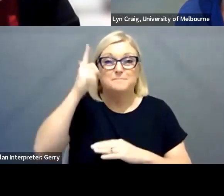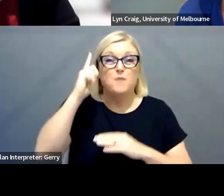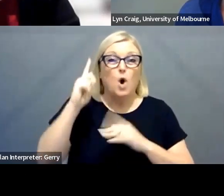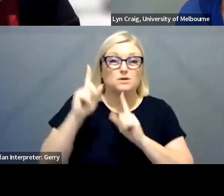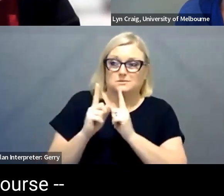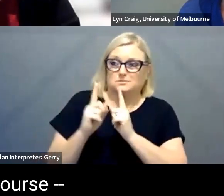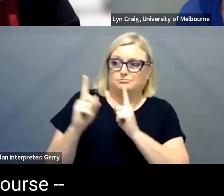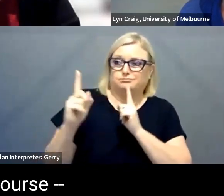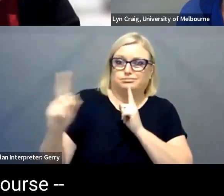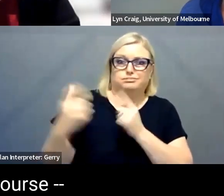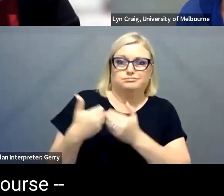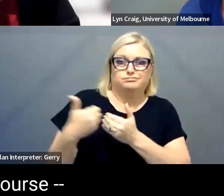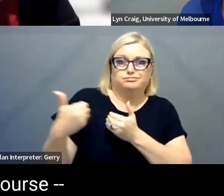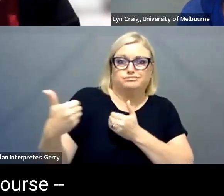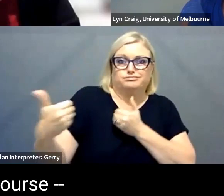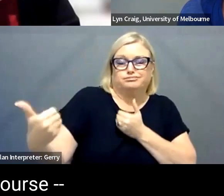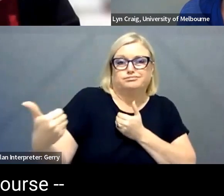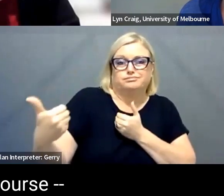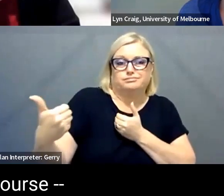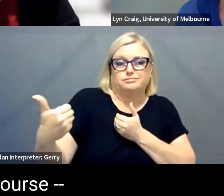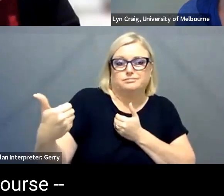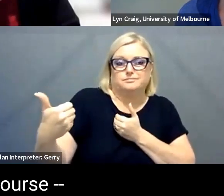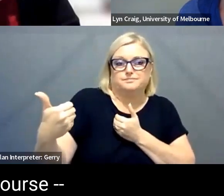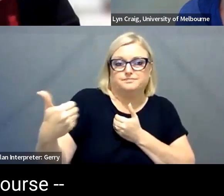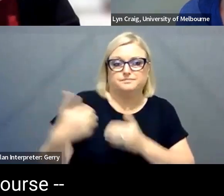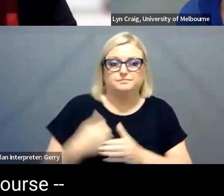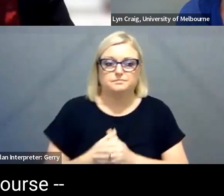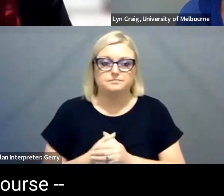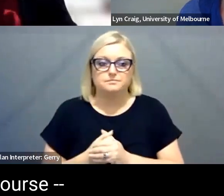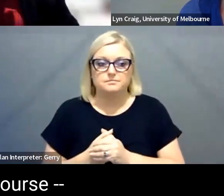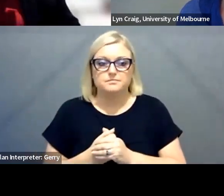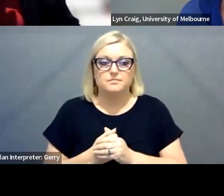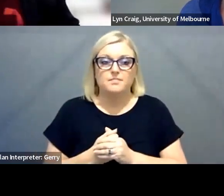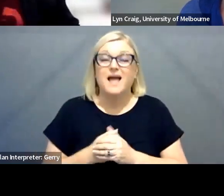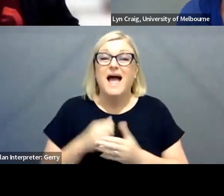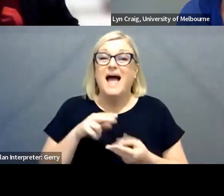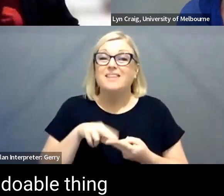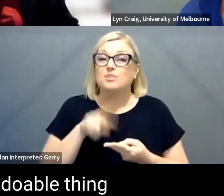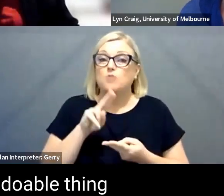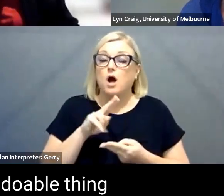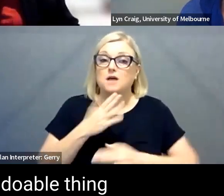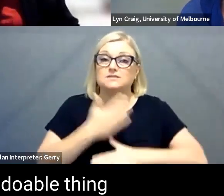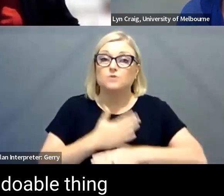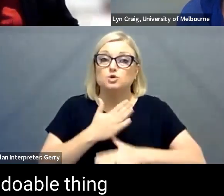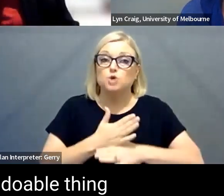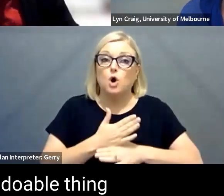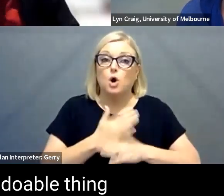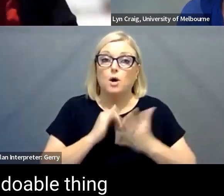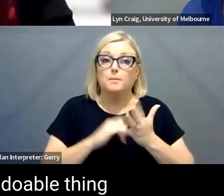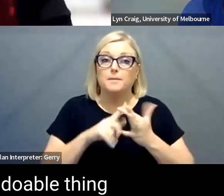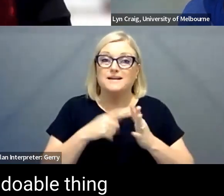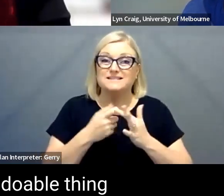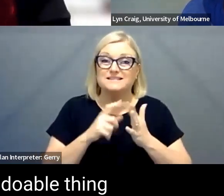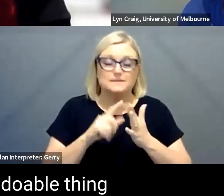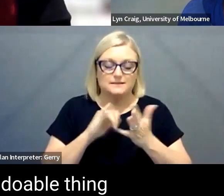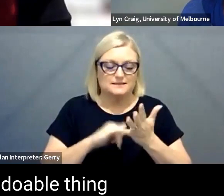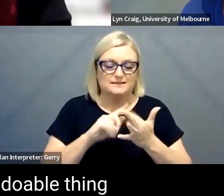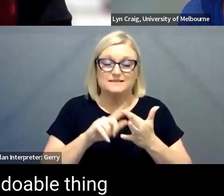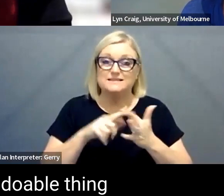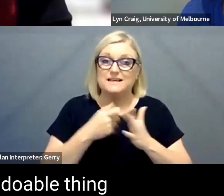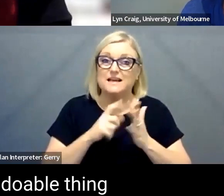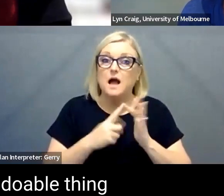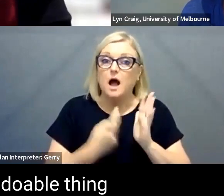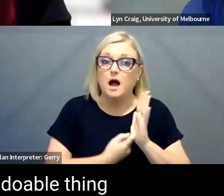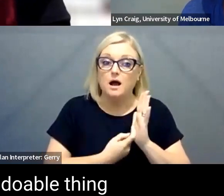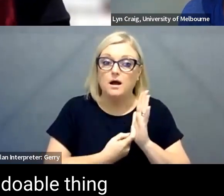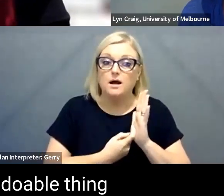experiment, which of course the rise in job seeker as well. I mean, it was a clearly doable